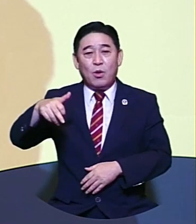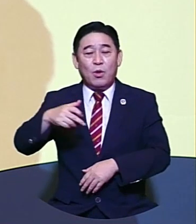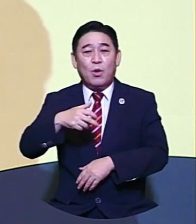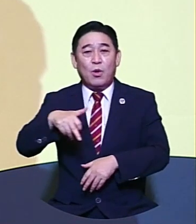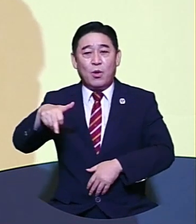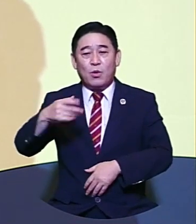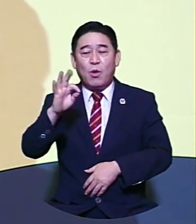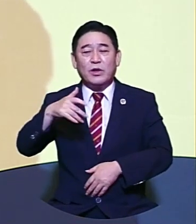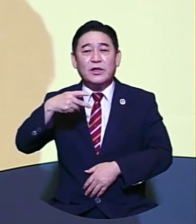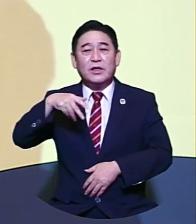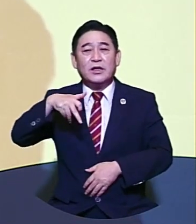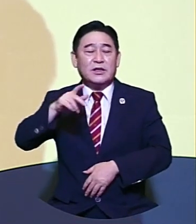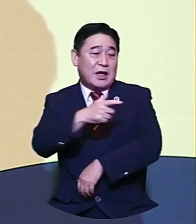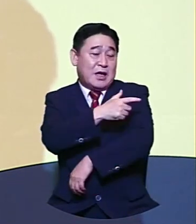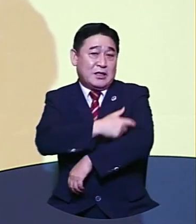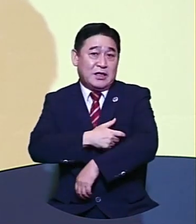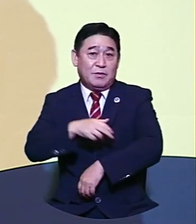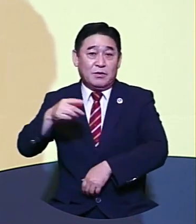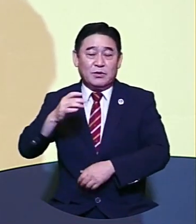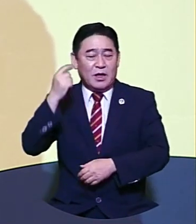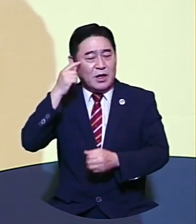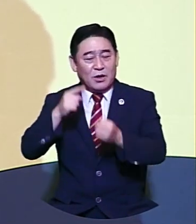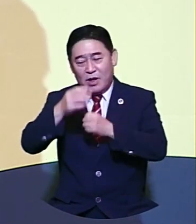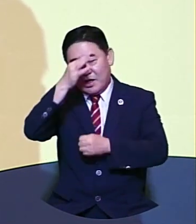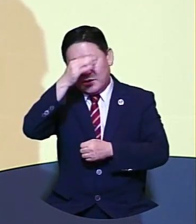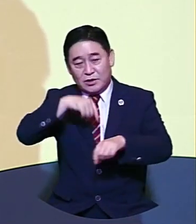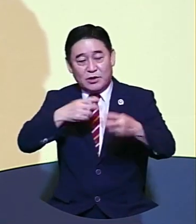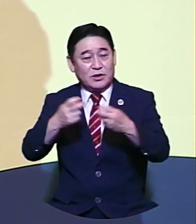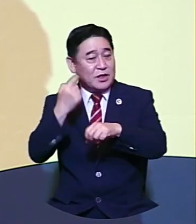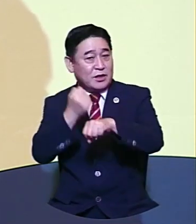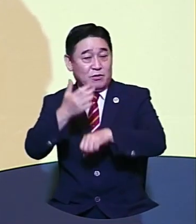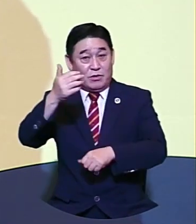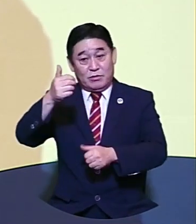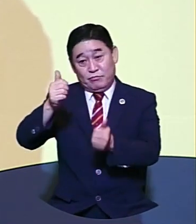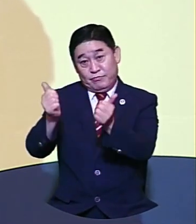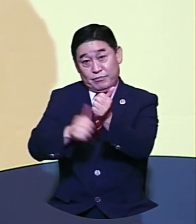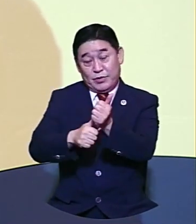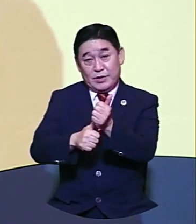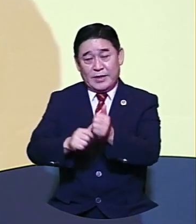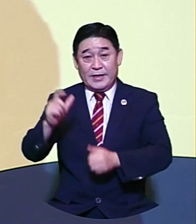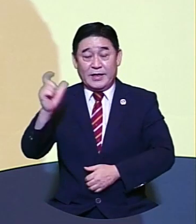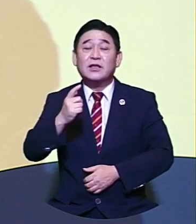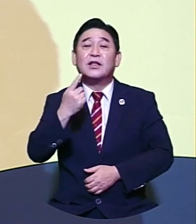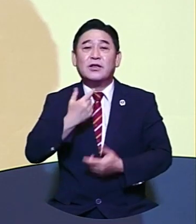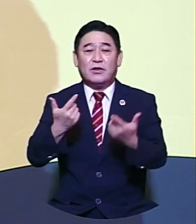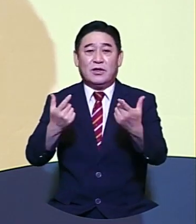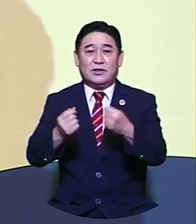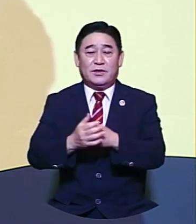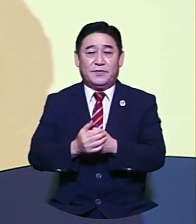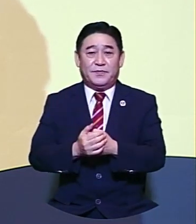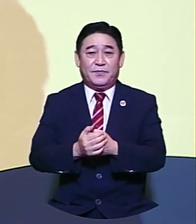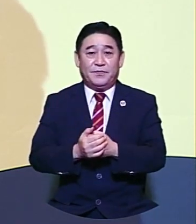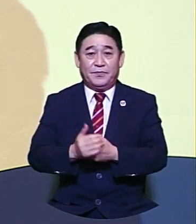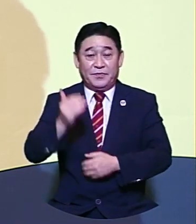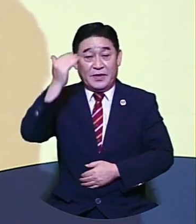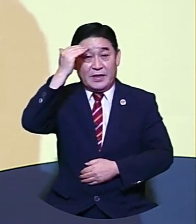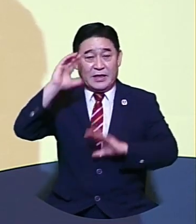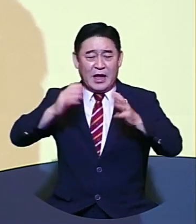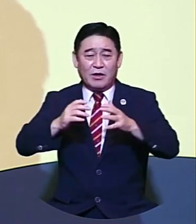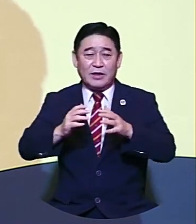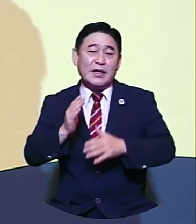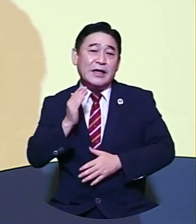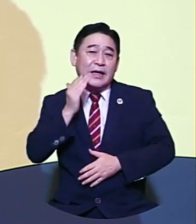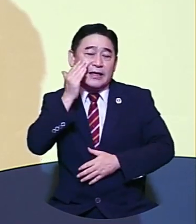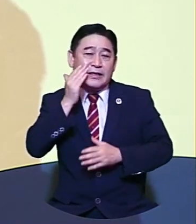Vice President Song Eun-kyop of KOICA and Vice President Song Chi-wook of STEPI have emphasized